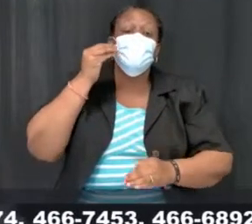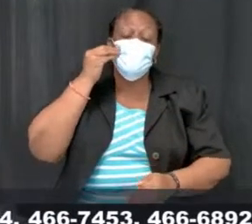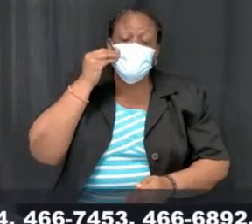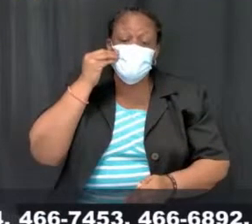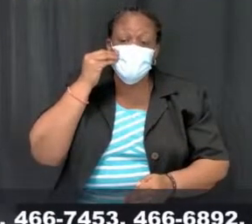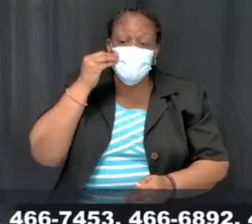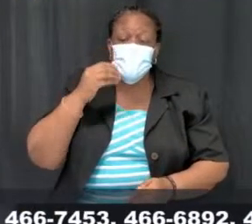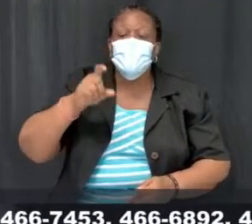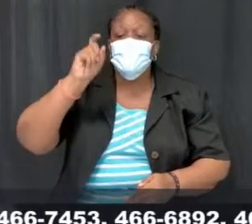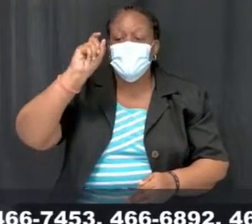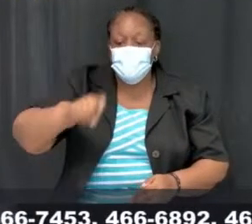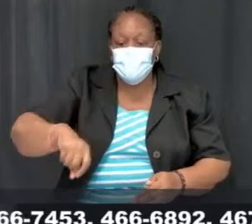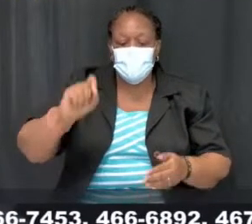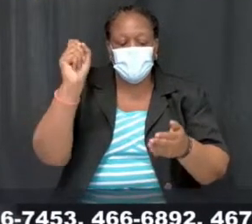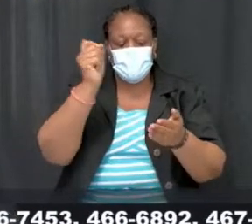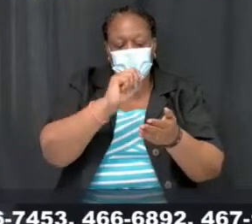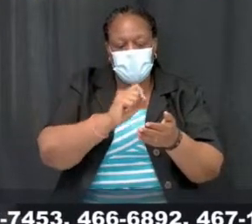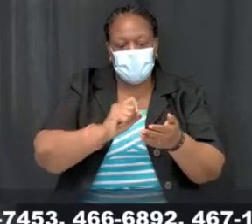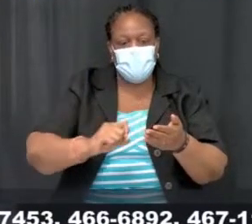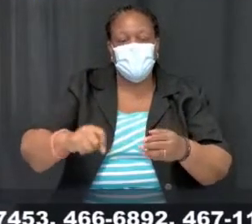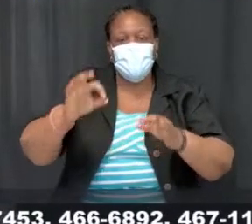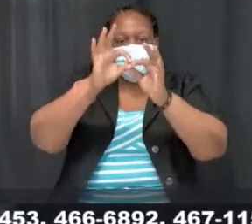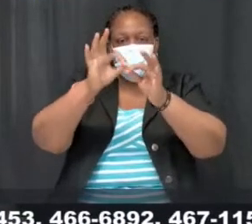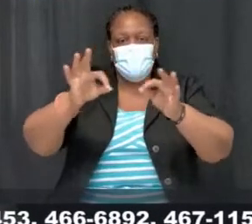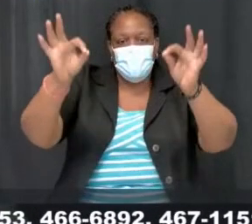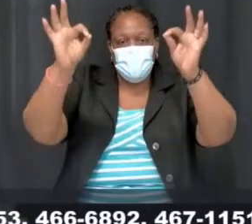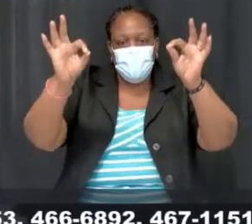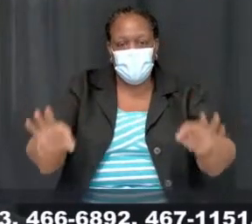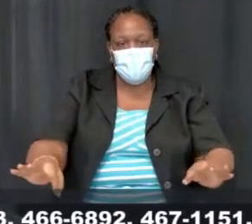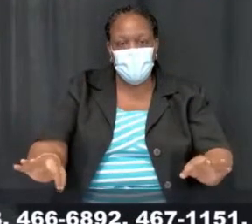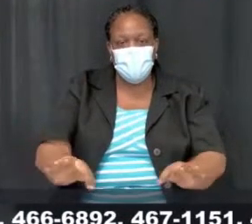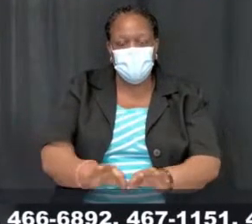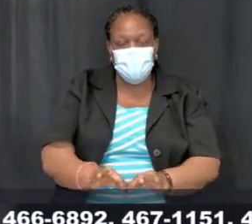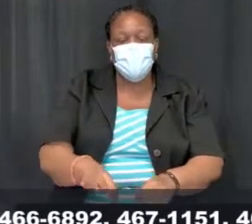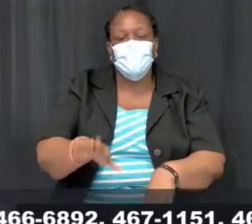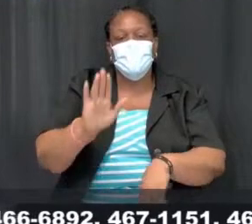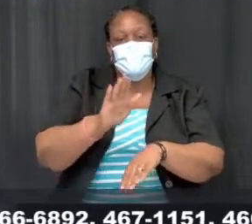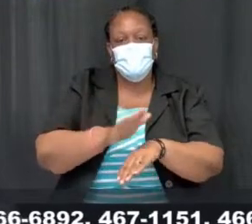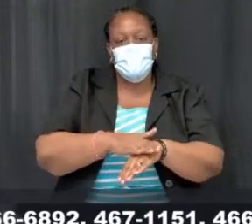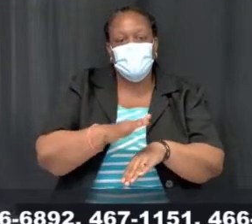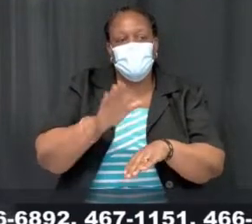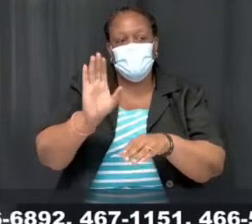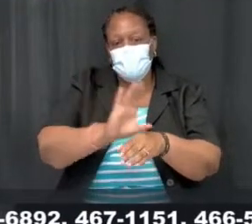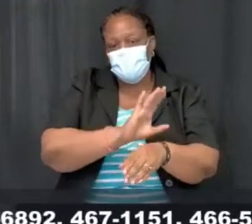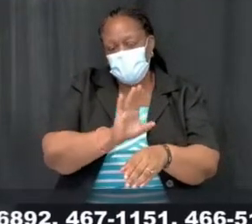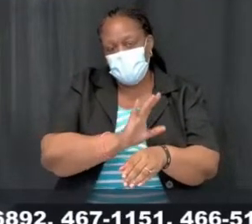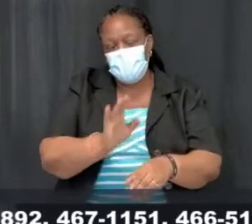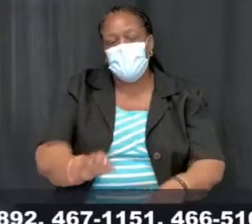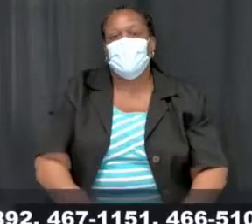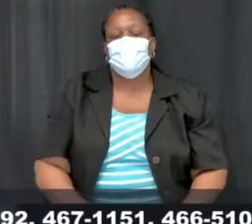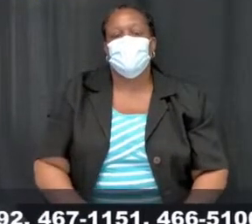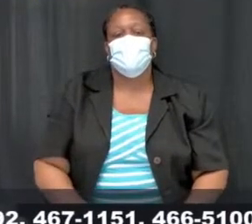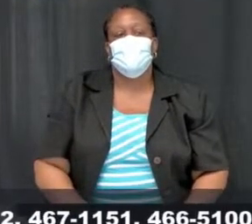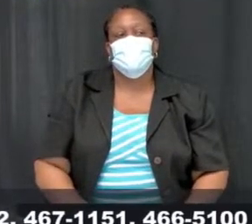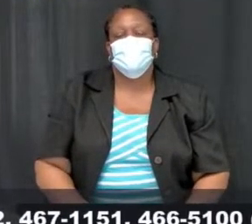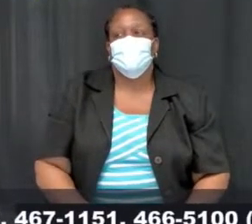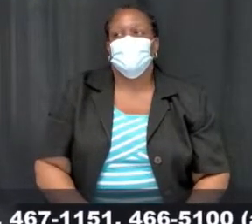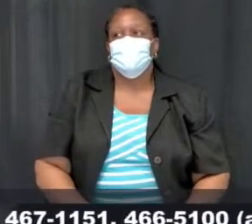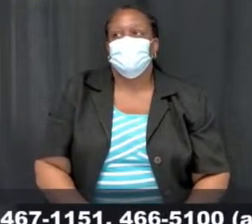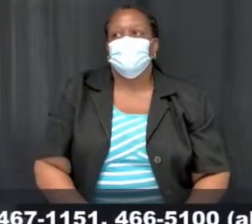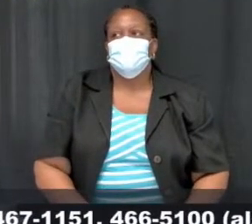www.covid19.gov.kn and complete the pre-approved home home quarantine application